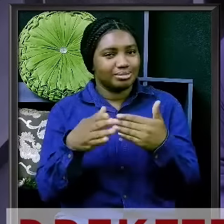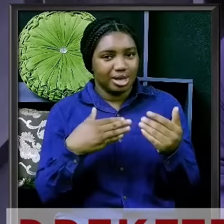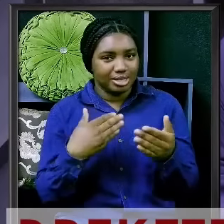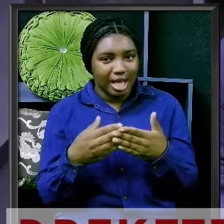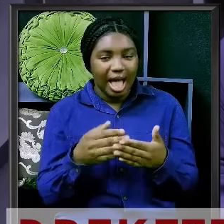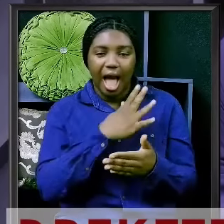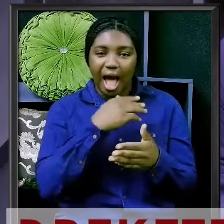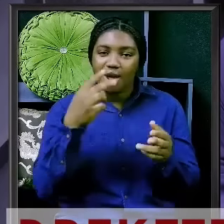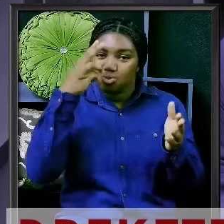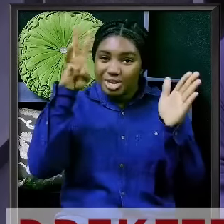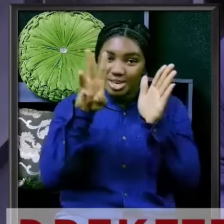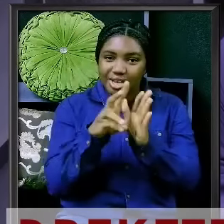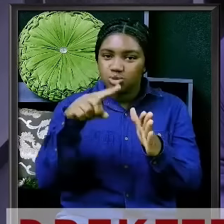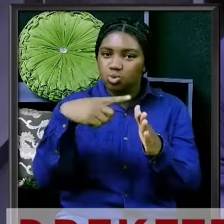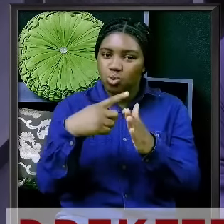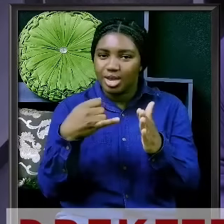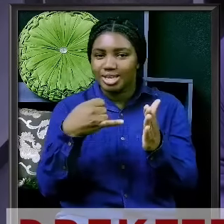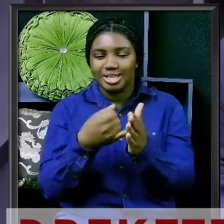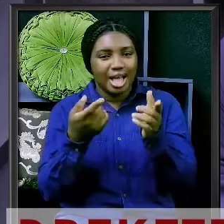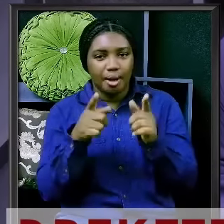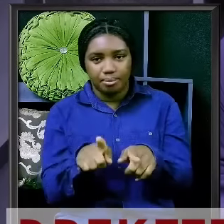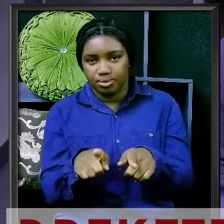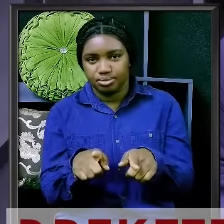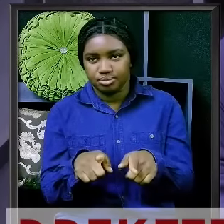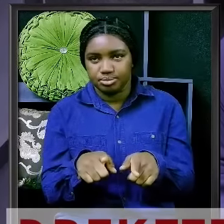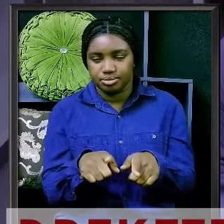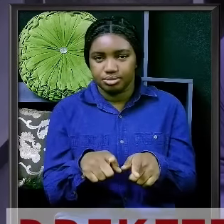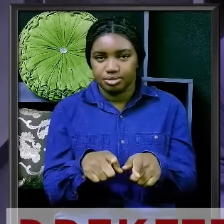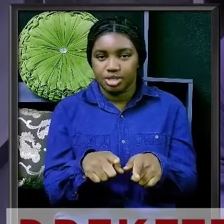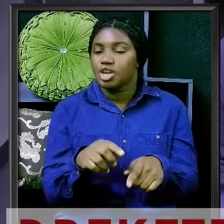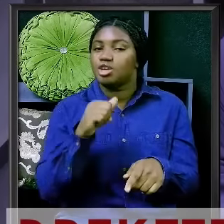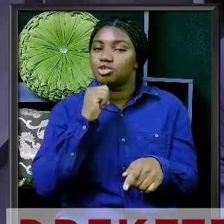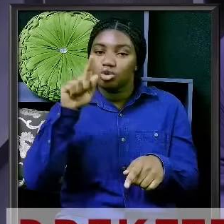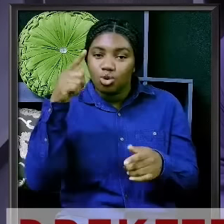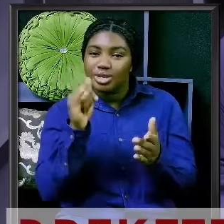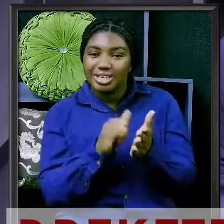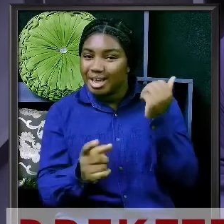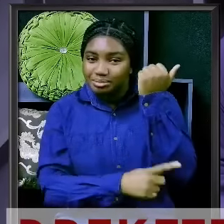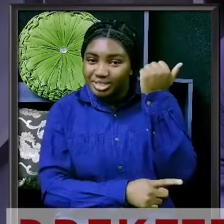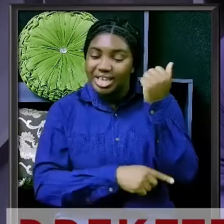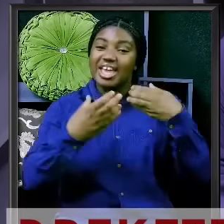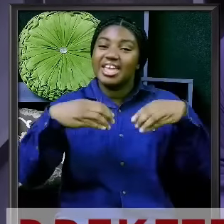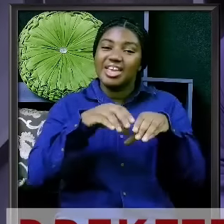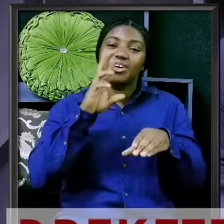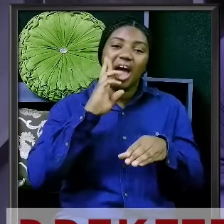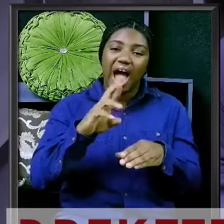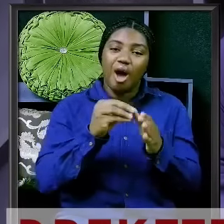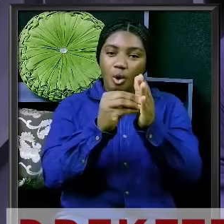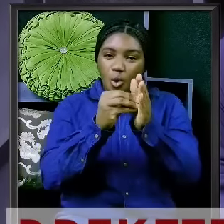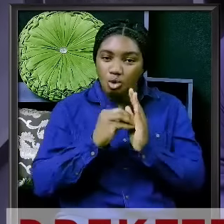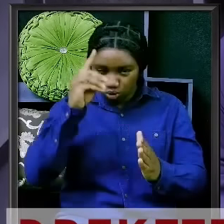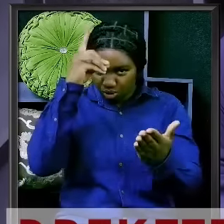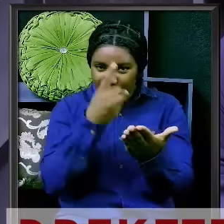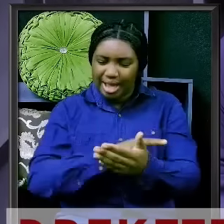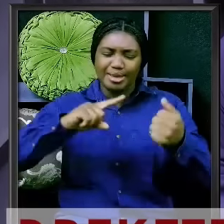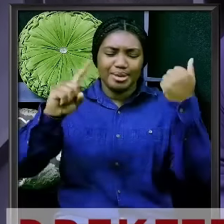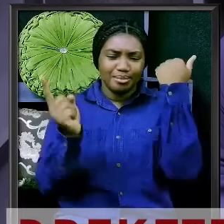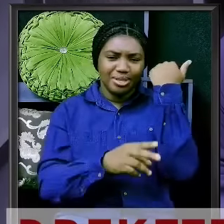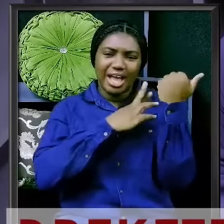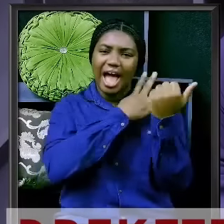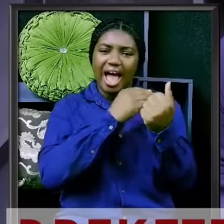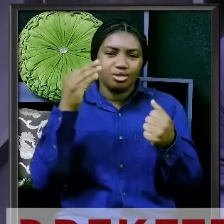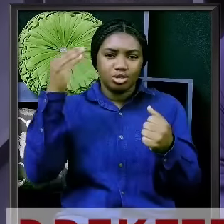witness when this matter happened. Okay. No, be only that beating. Even her own daughter, he talks, he beat him, he carried